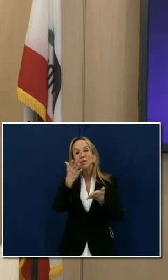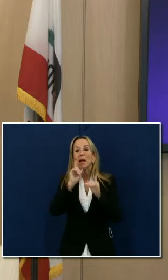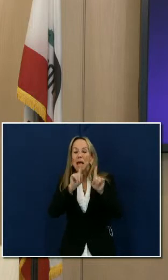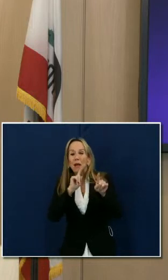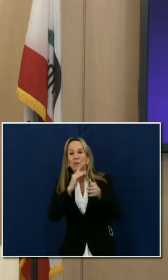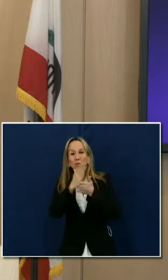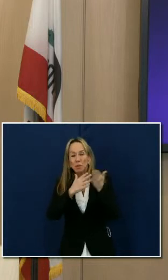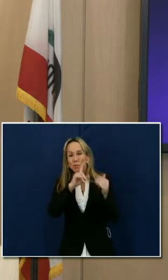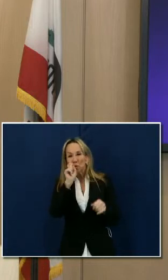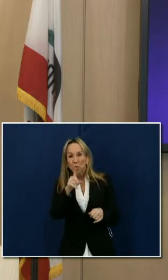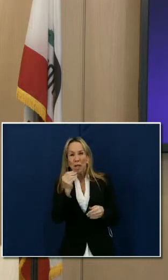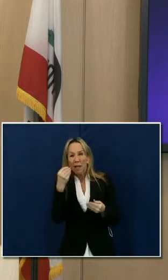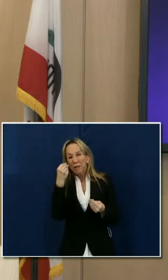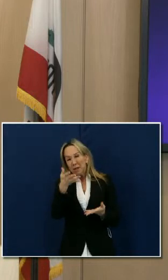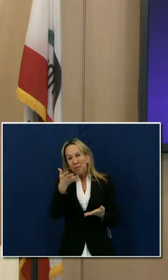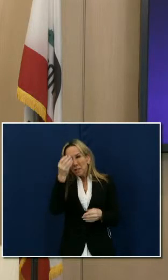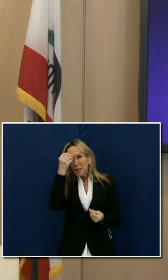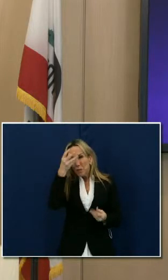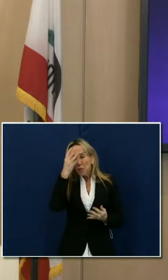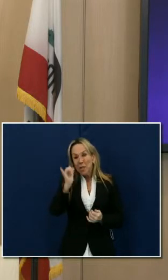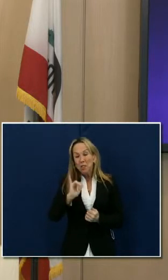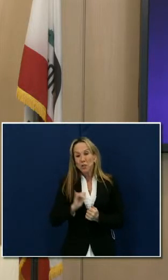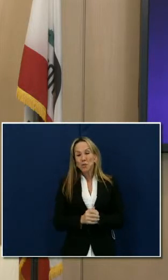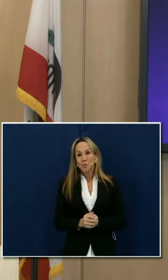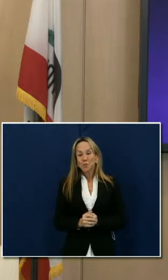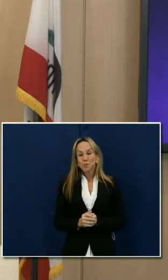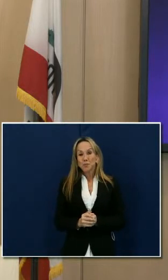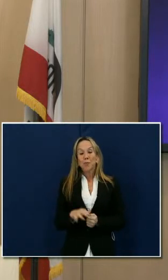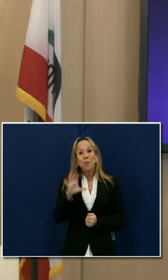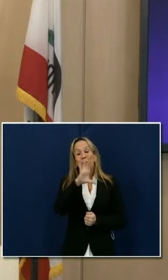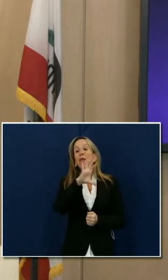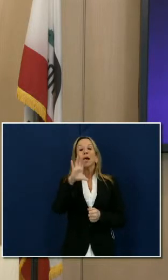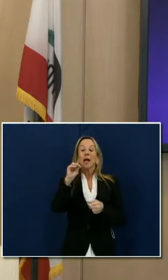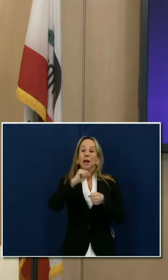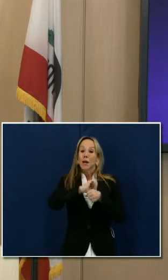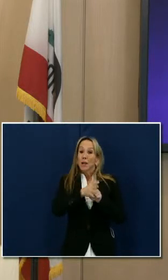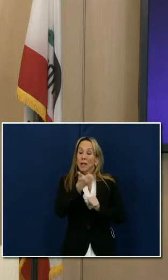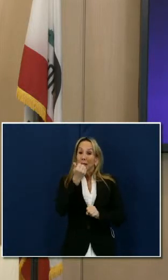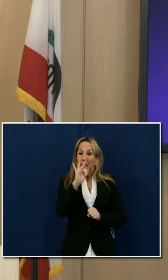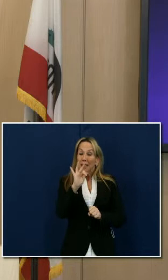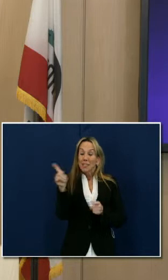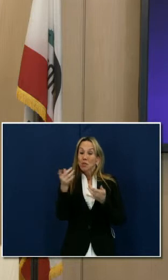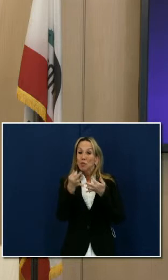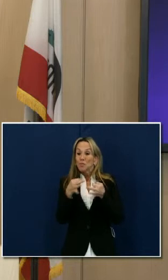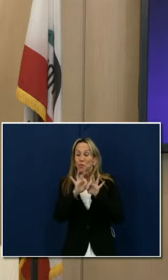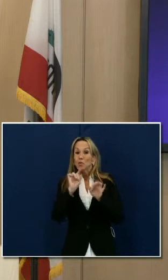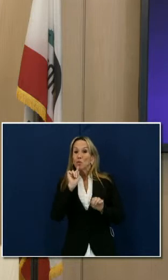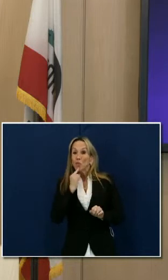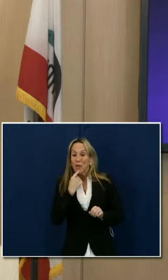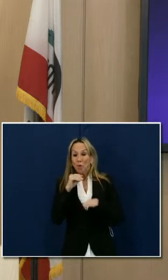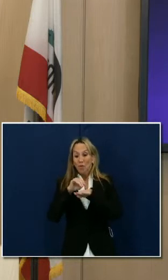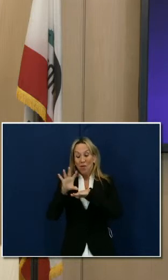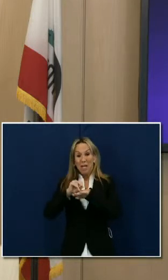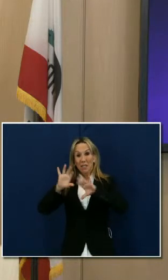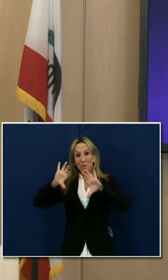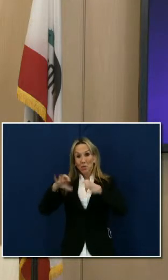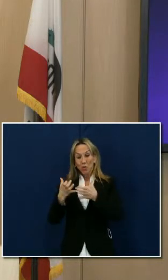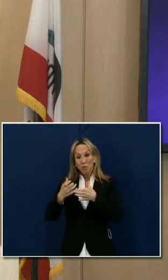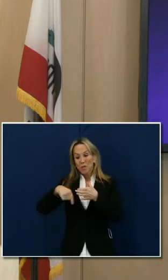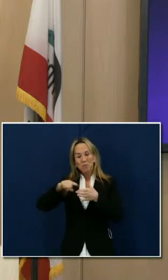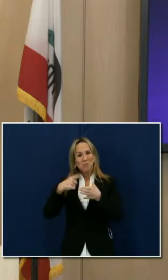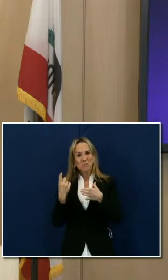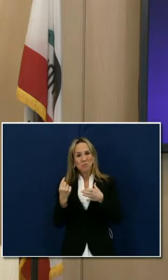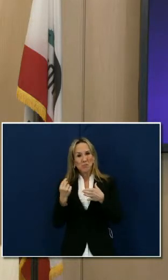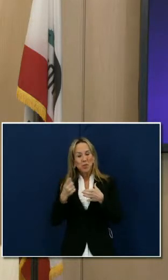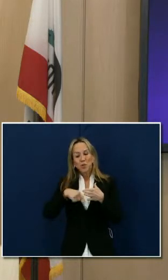some questions. The County of San Diego's COVID-19 Vaccine Critical Advisory Group brings together local